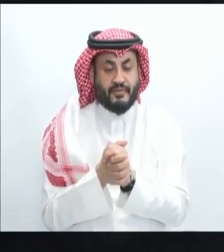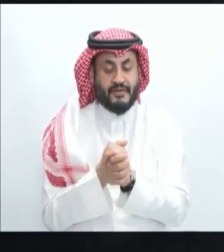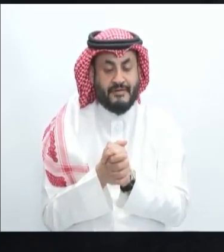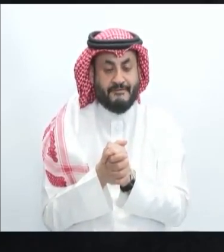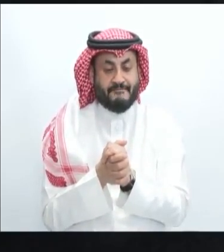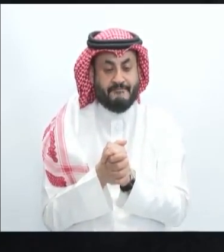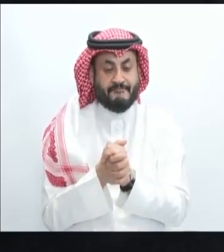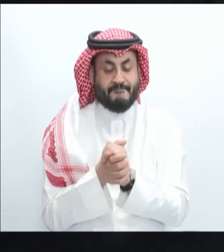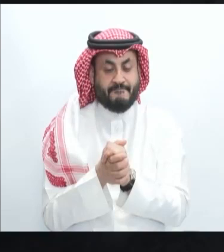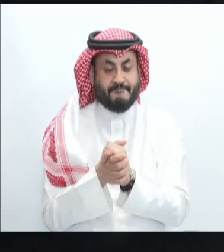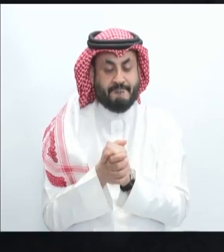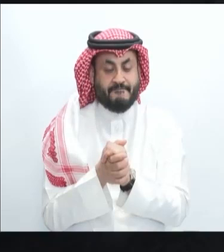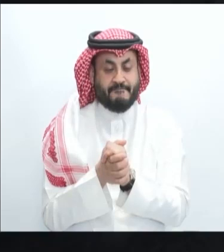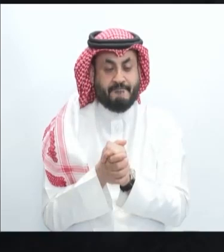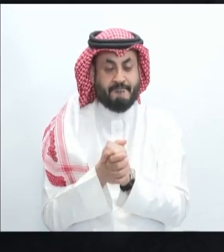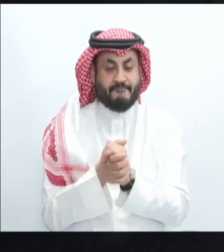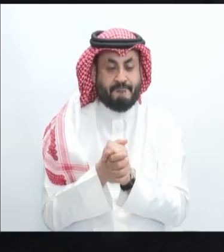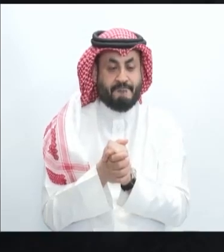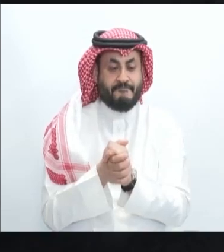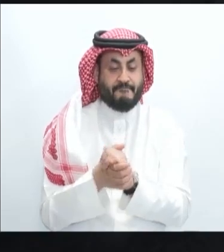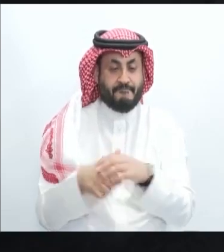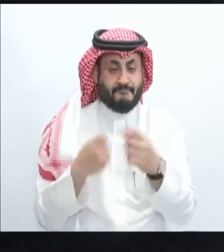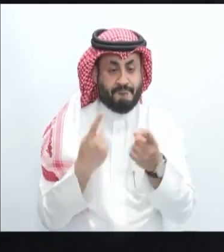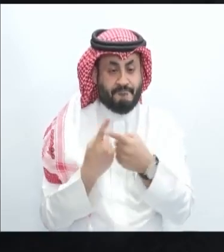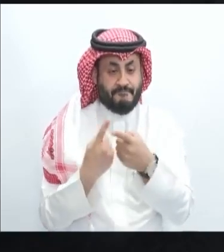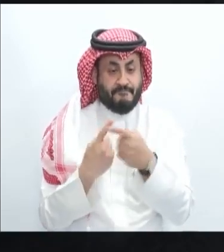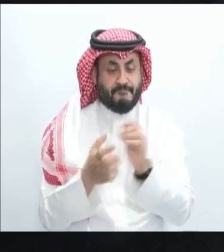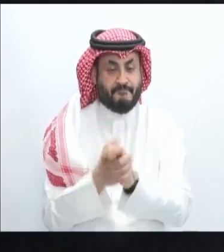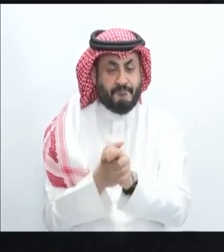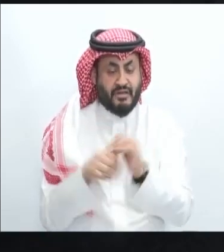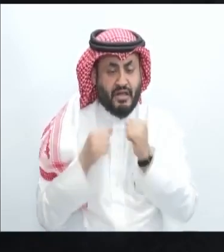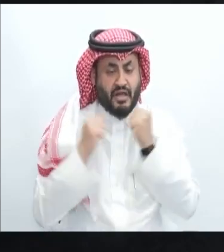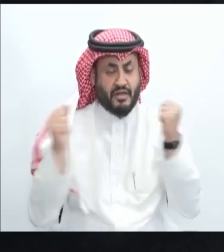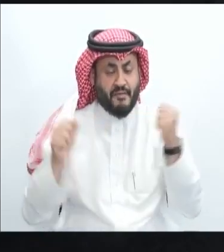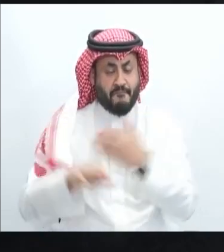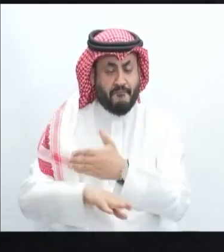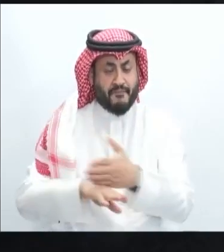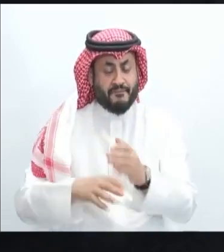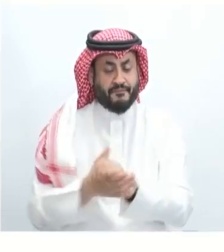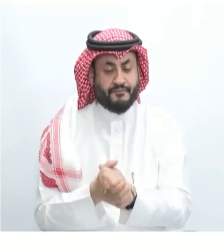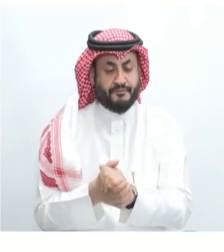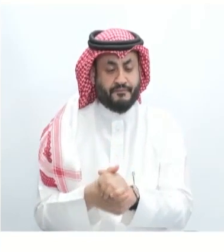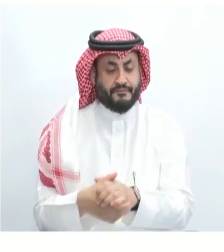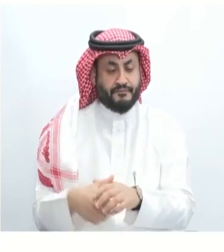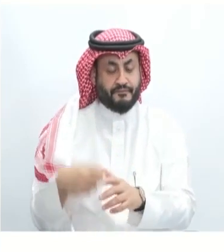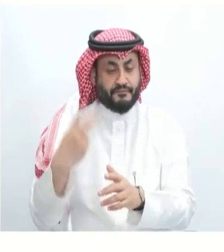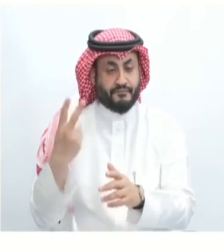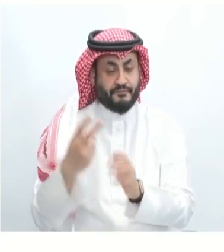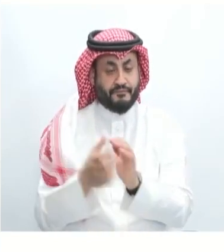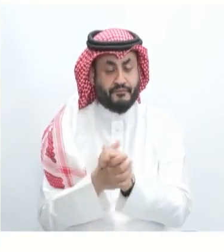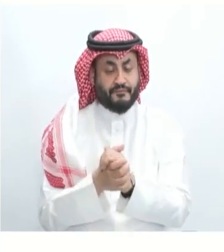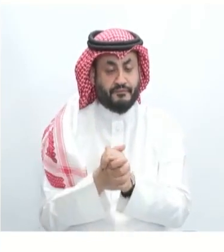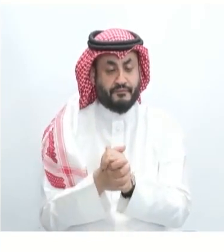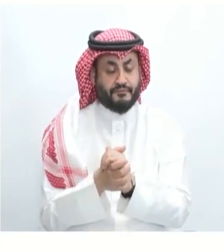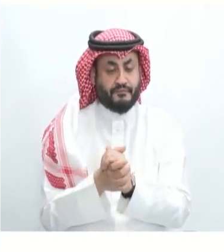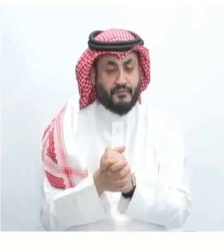good or healthy life. So first, we should get up early, and also